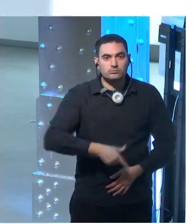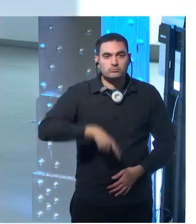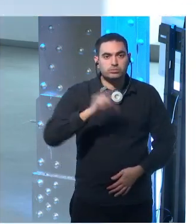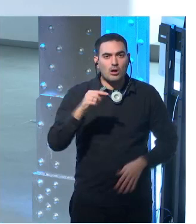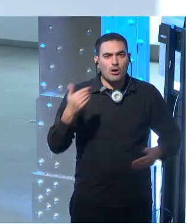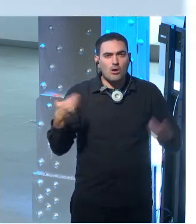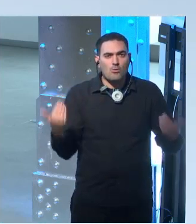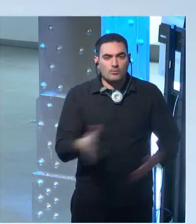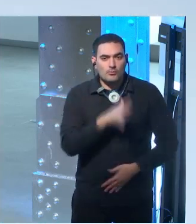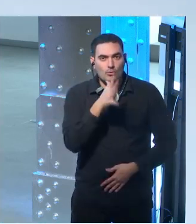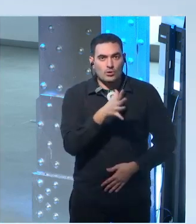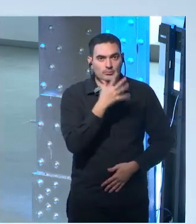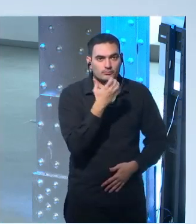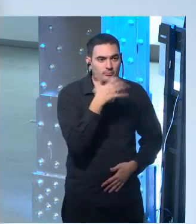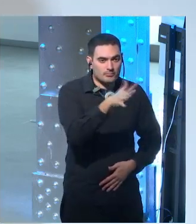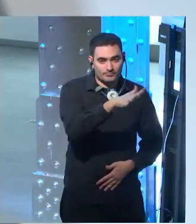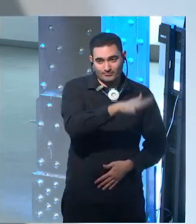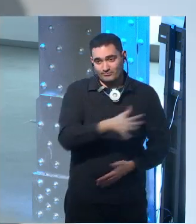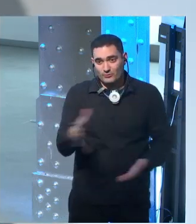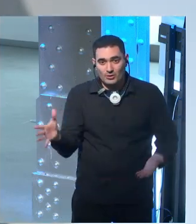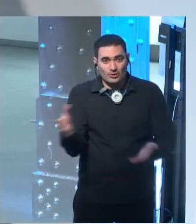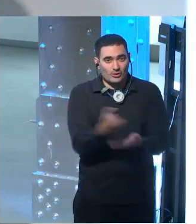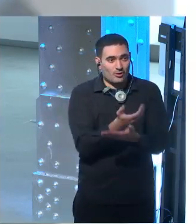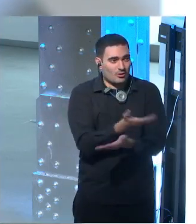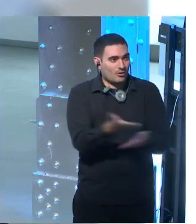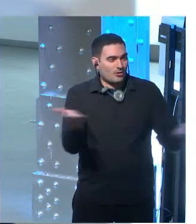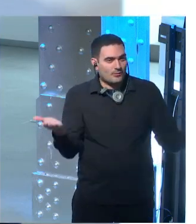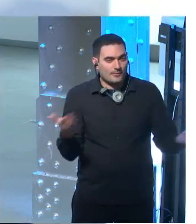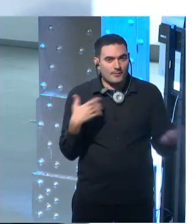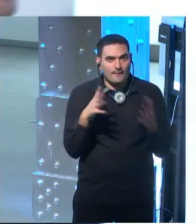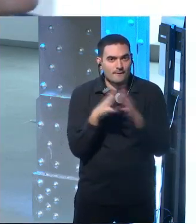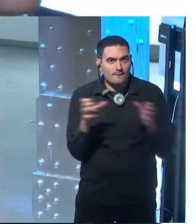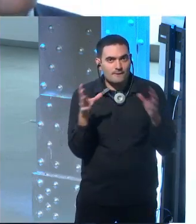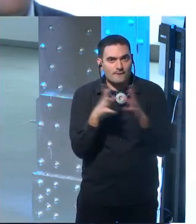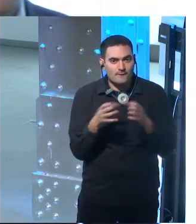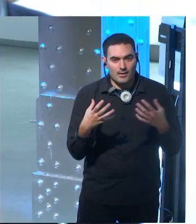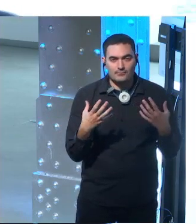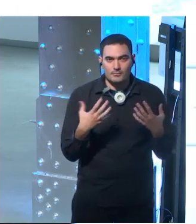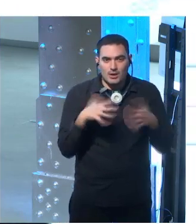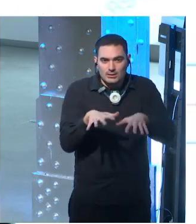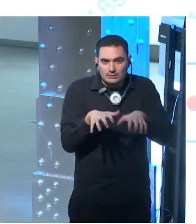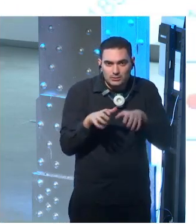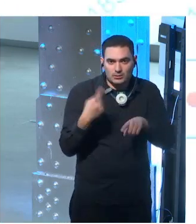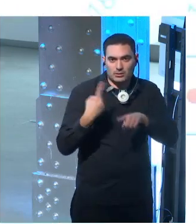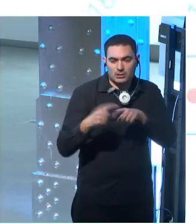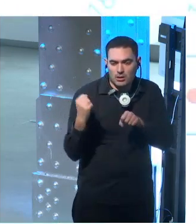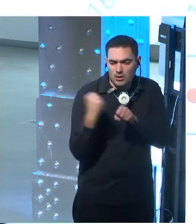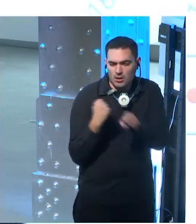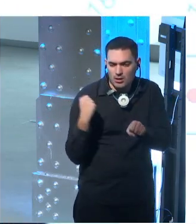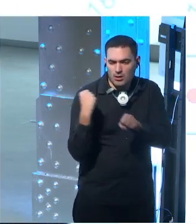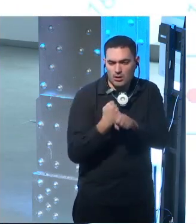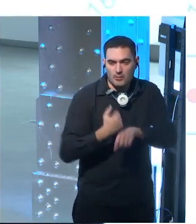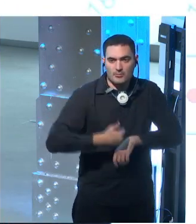seemingly greedy. We are very happy to work a few extra hours, to have those hot yoga classes, to